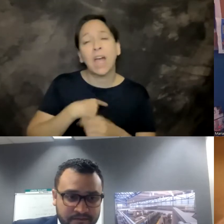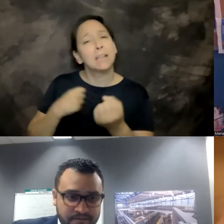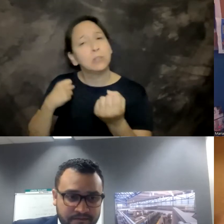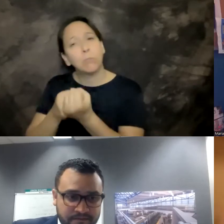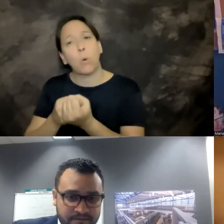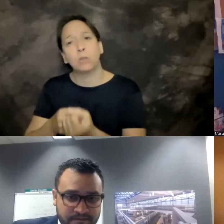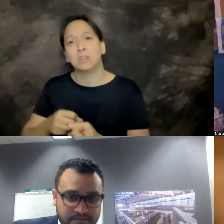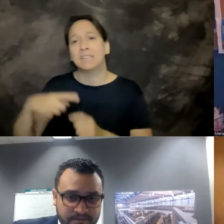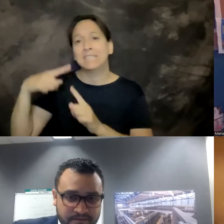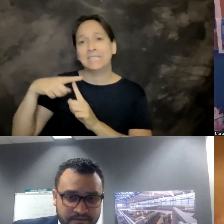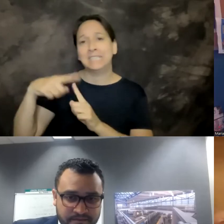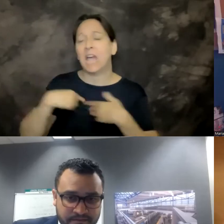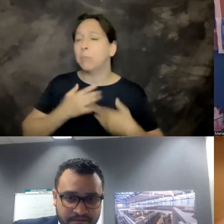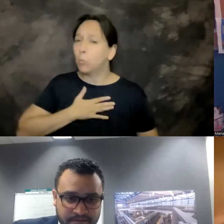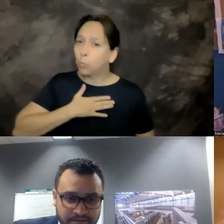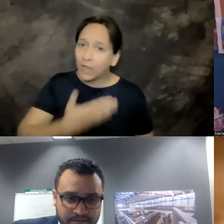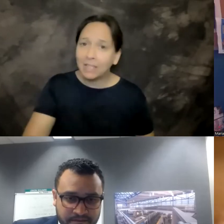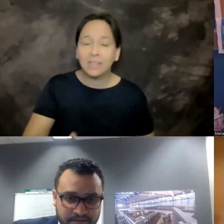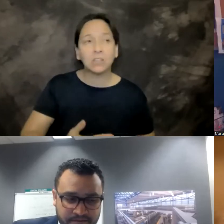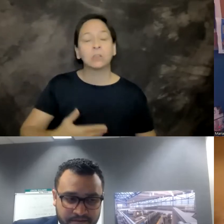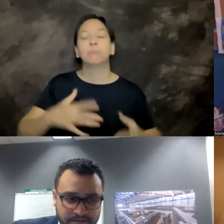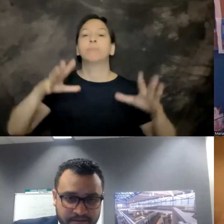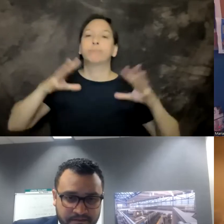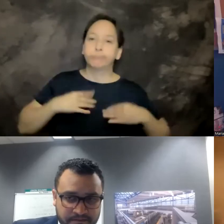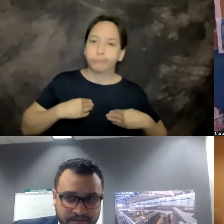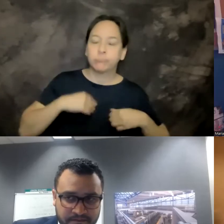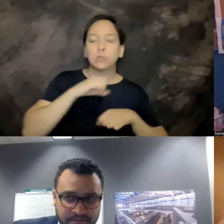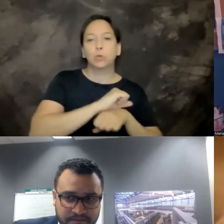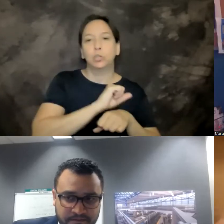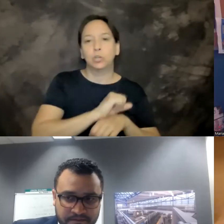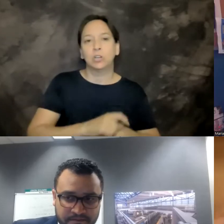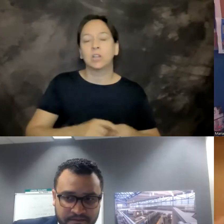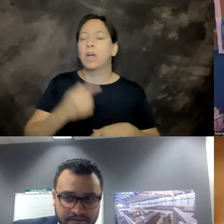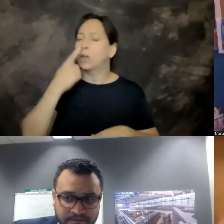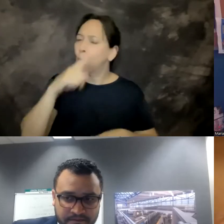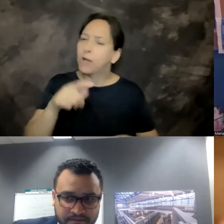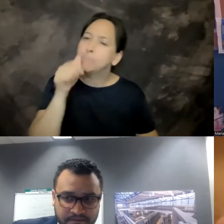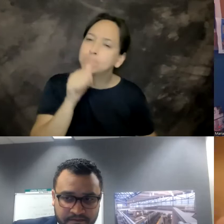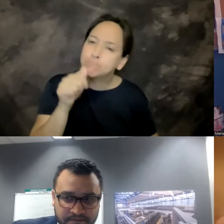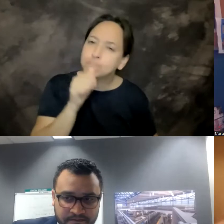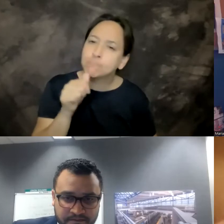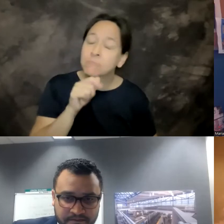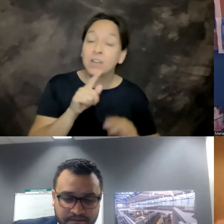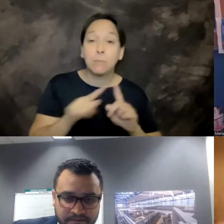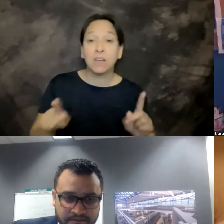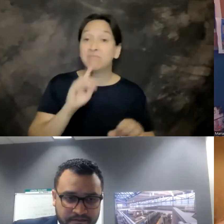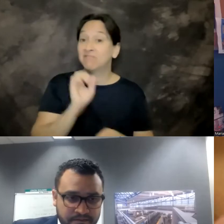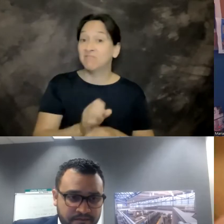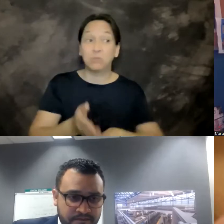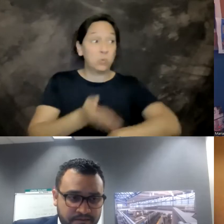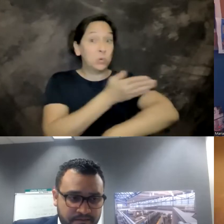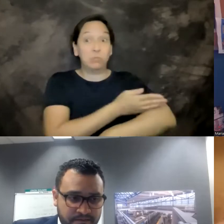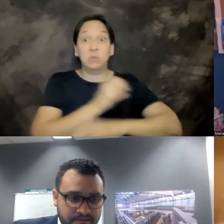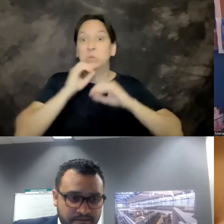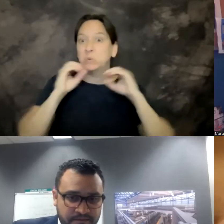I'm willing to rip off the Band-Aid. I was willing to go through the torture of the Orange Line. I just can't believe that there's been no improvements